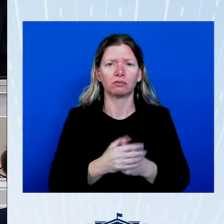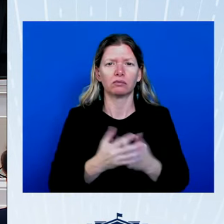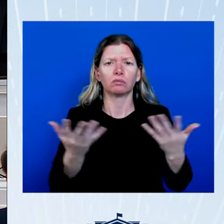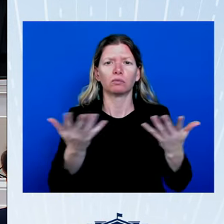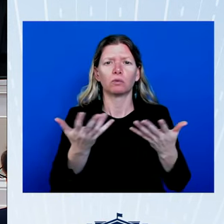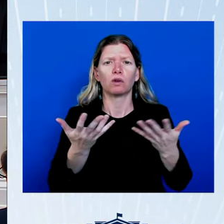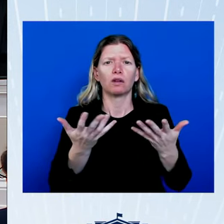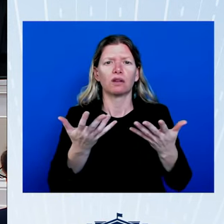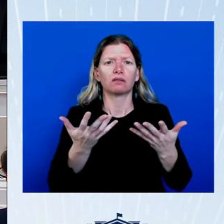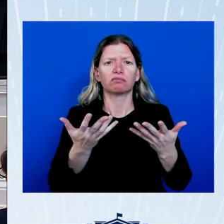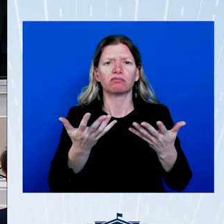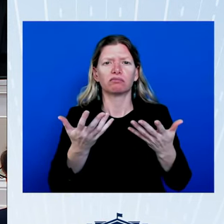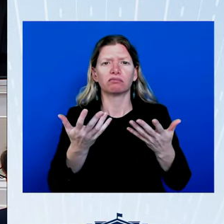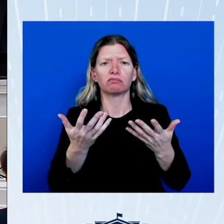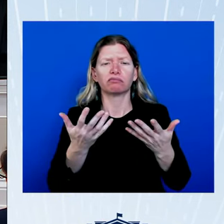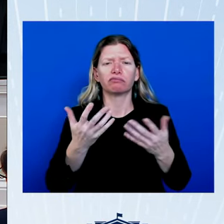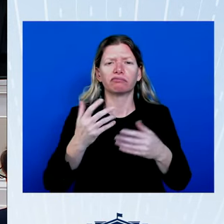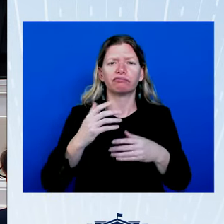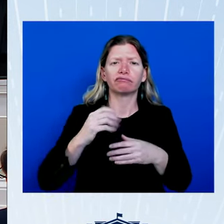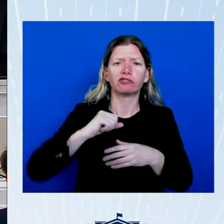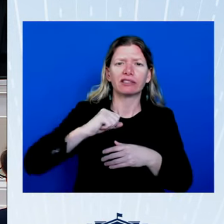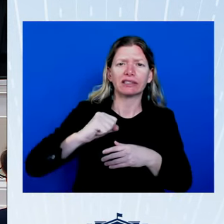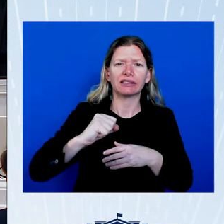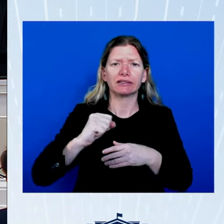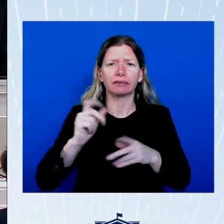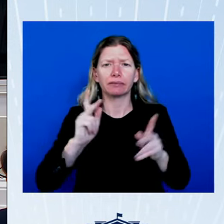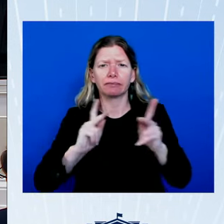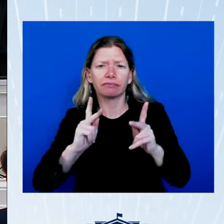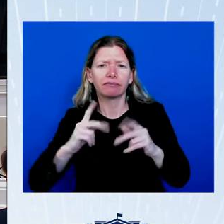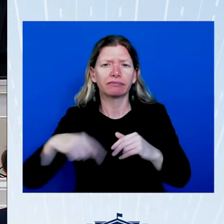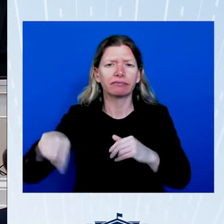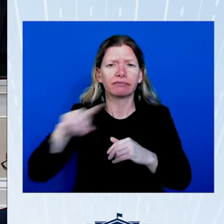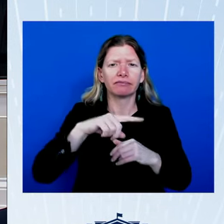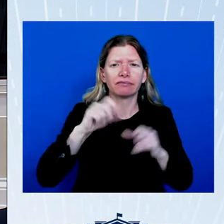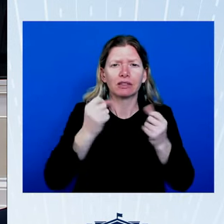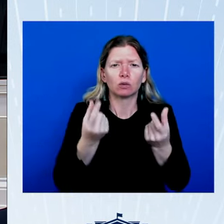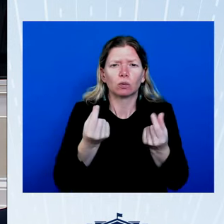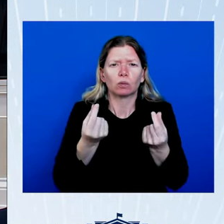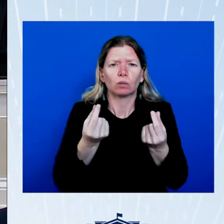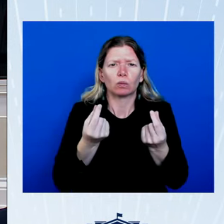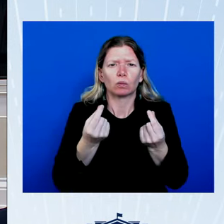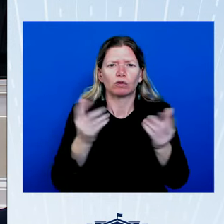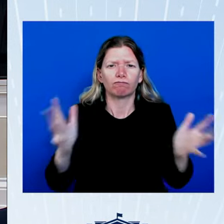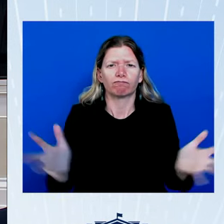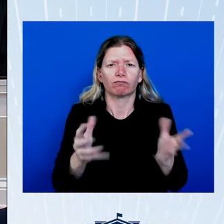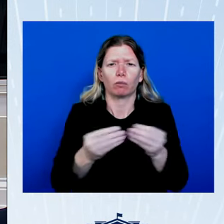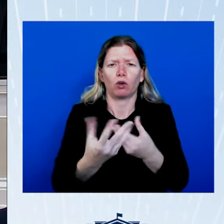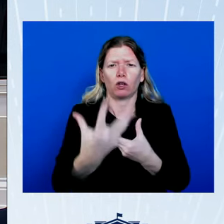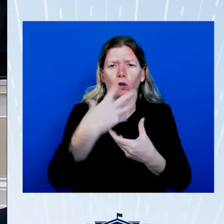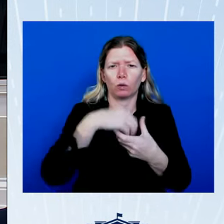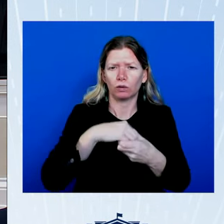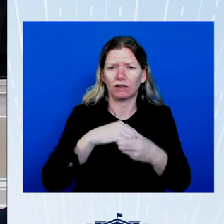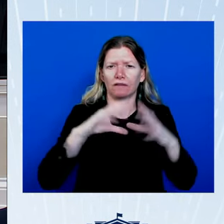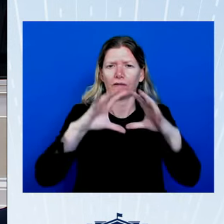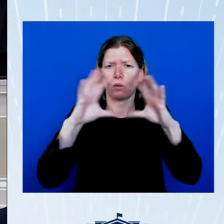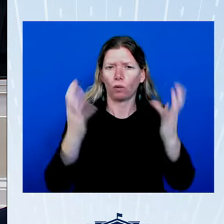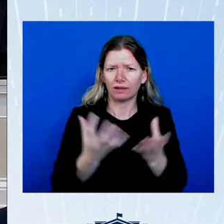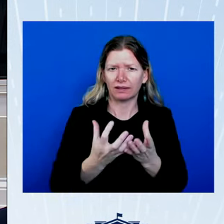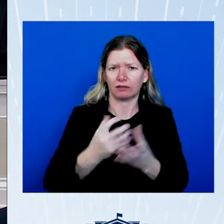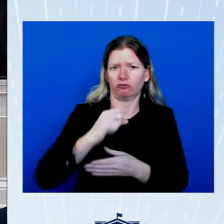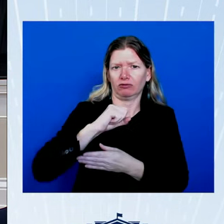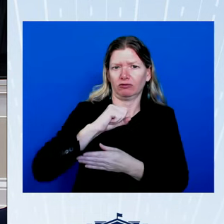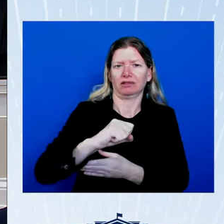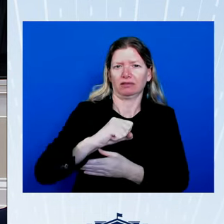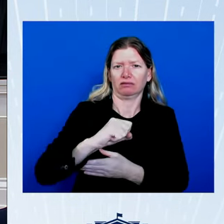and holistic resilience efforts. Admiral Levine, then Janie. Well, thank you. So we all have to work together to take